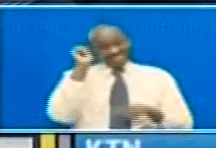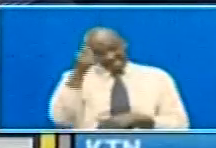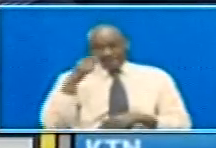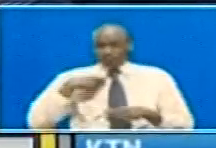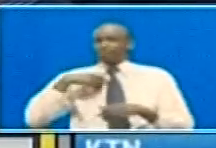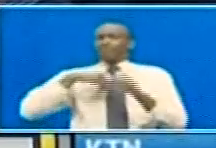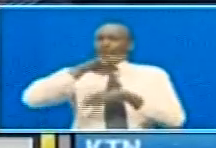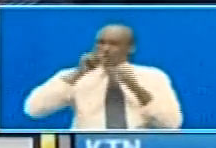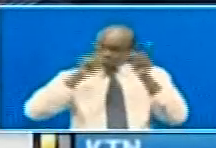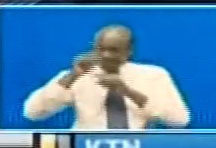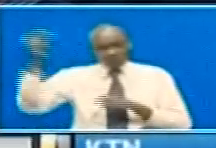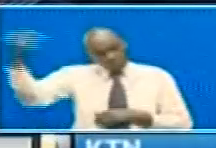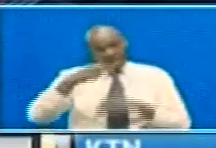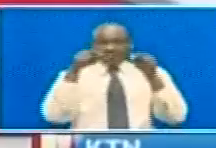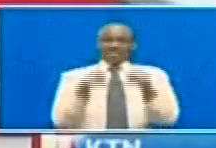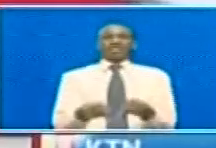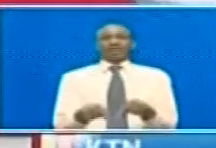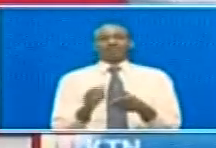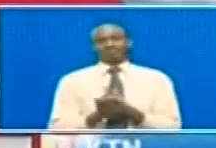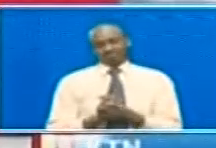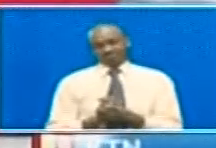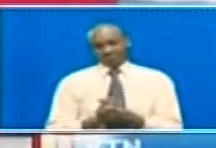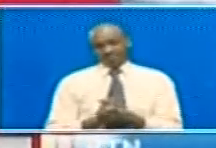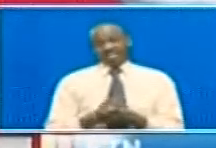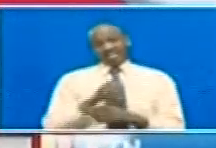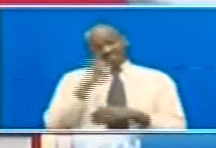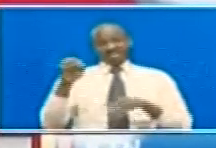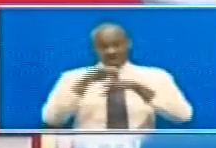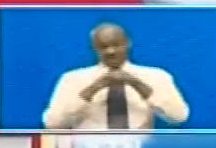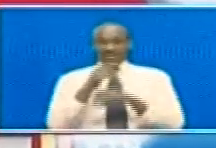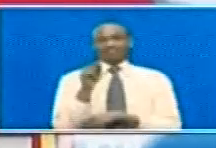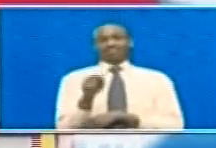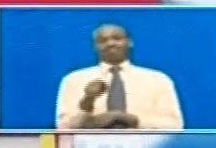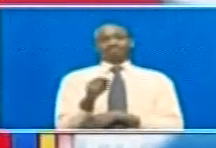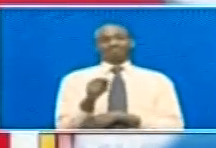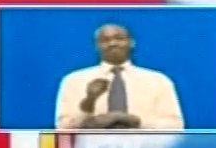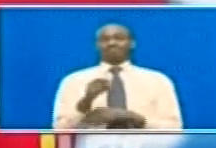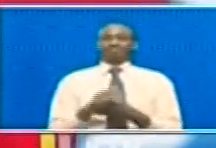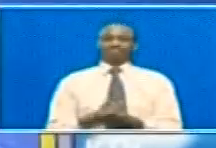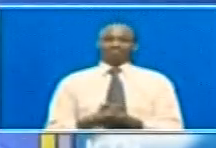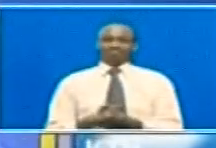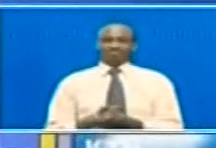preferred tourism destination of choice in East Africa and beyond.